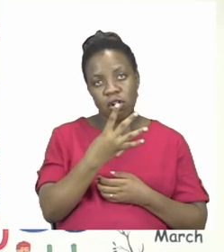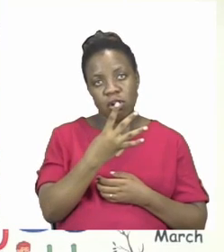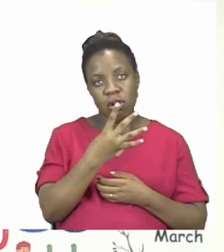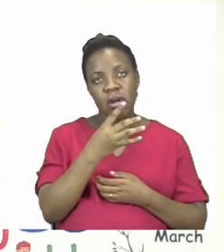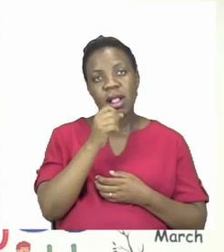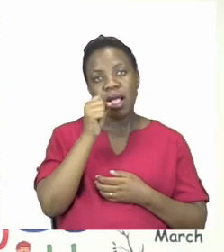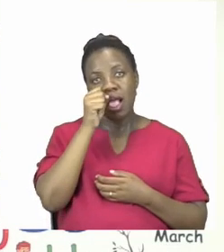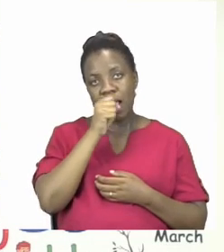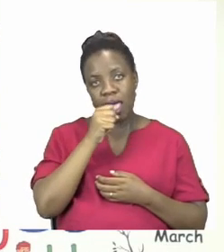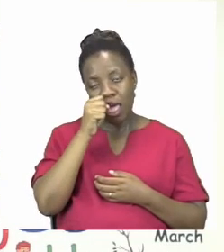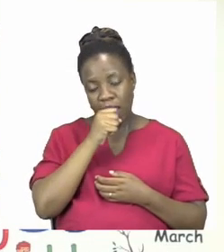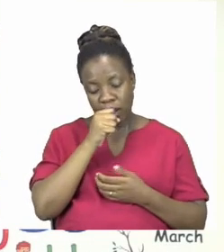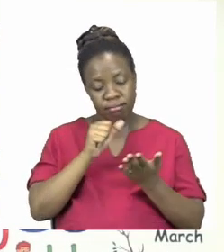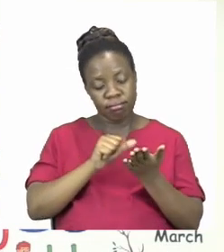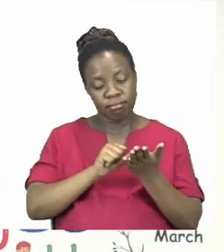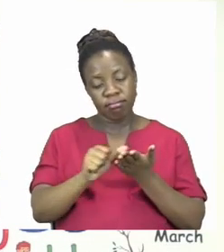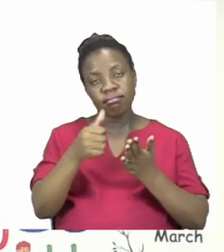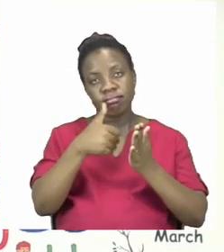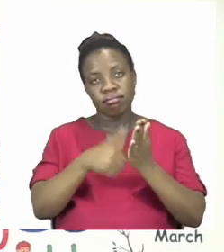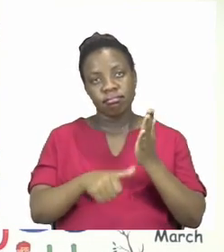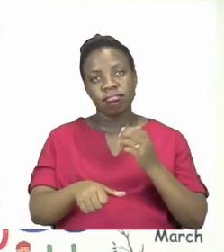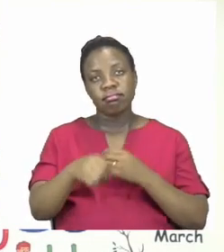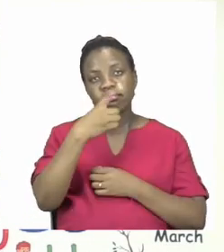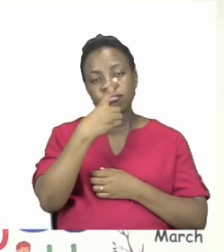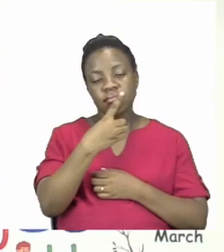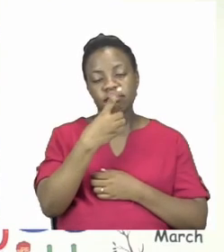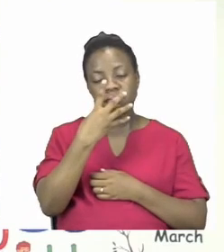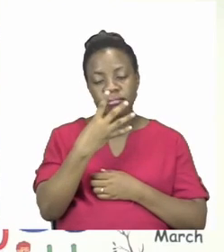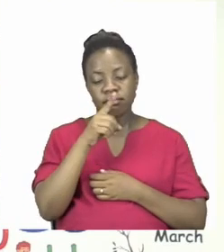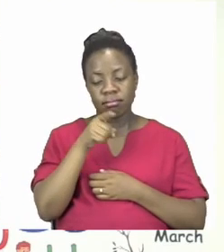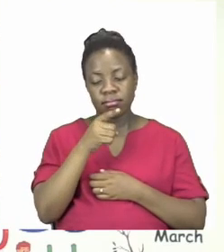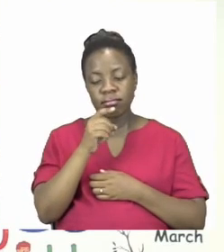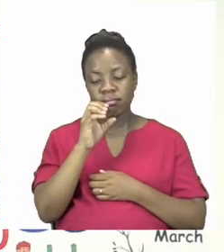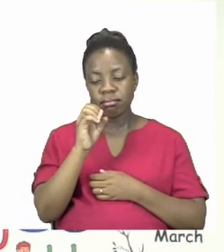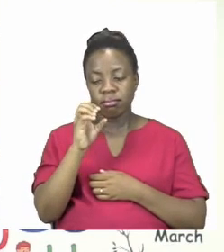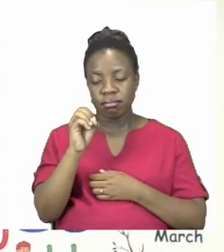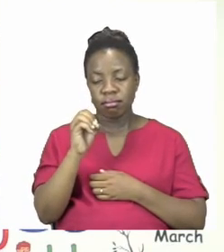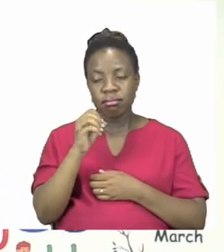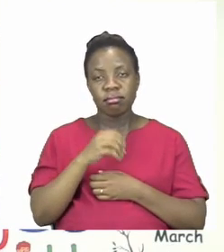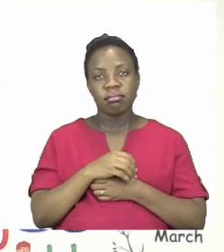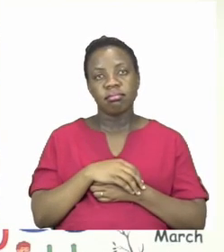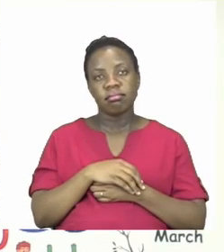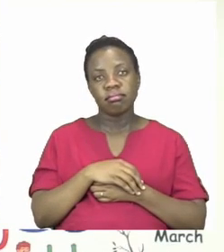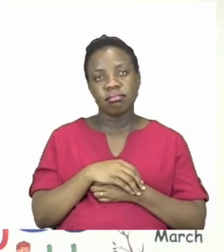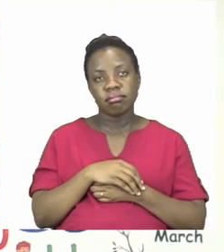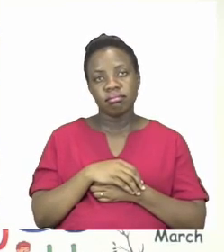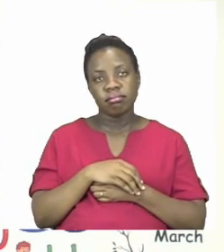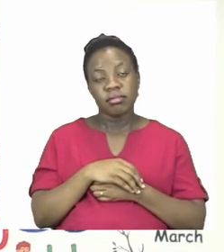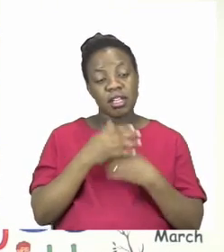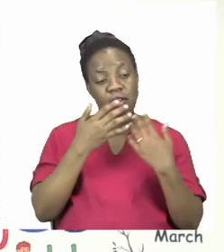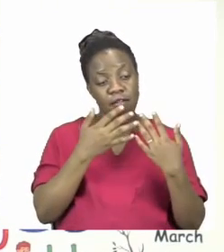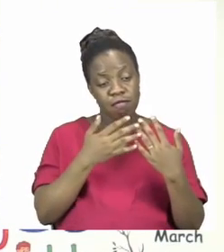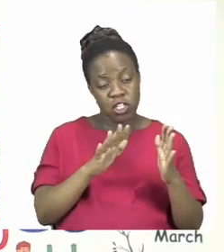read after you have answered, that's okay too. When you're done with your problem-solving sums, please can you go to the next page,